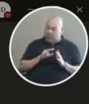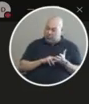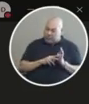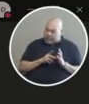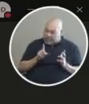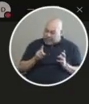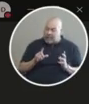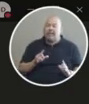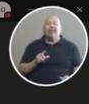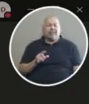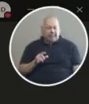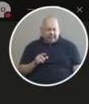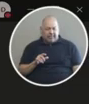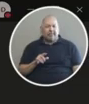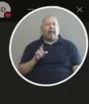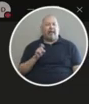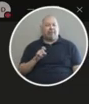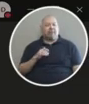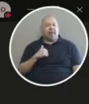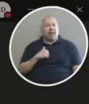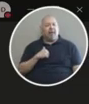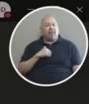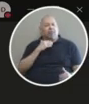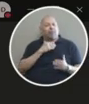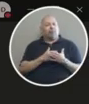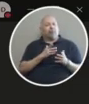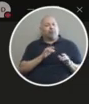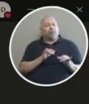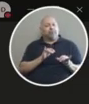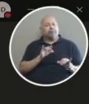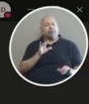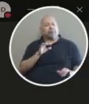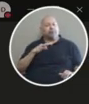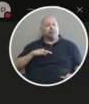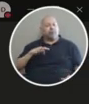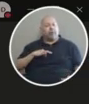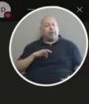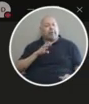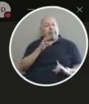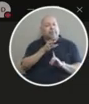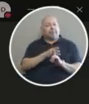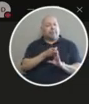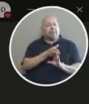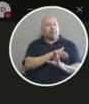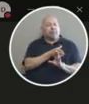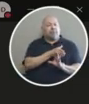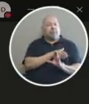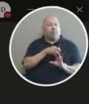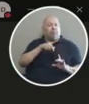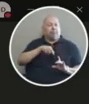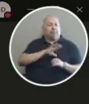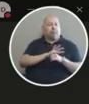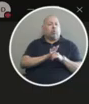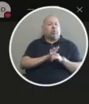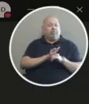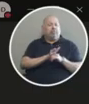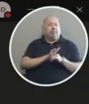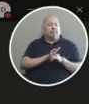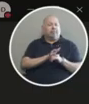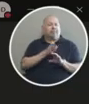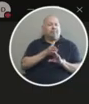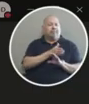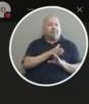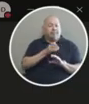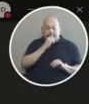said? Yes, ma'am. They just have to be in good standing for at least 6 months prior to